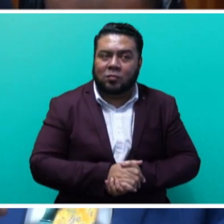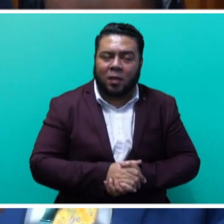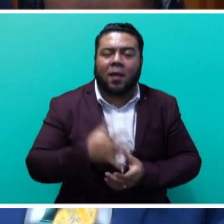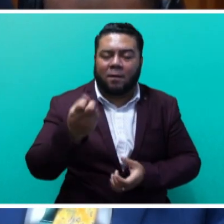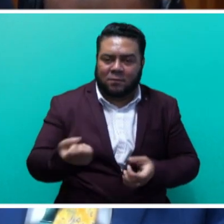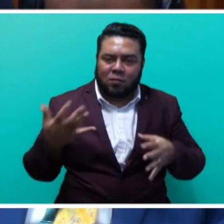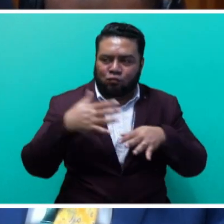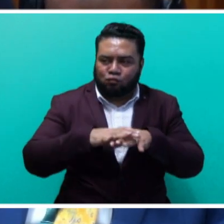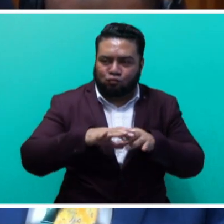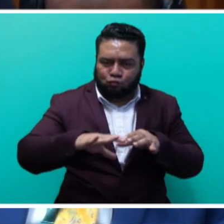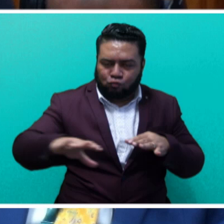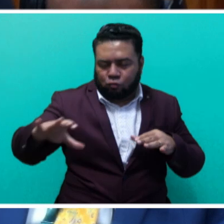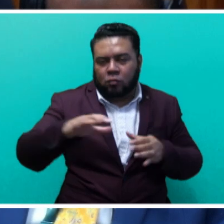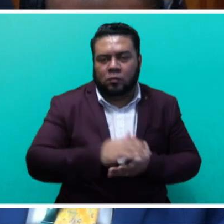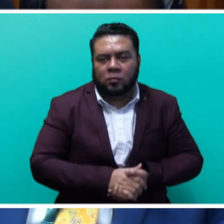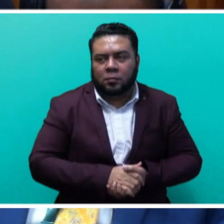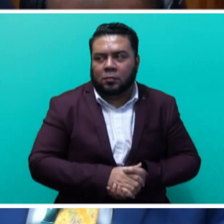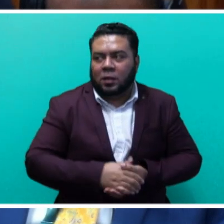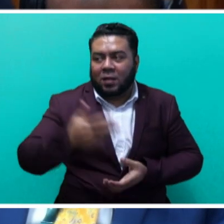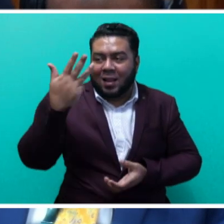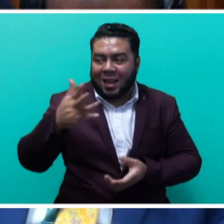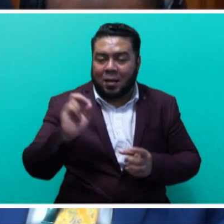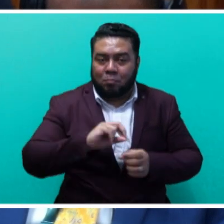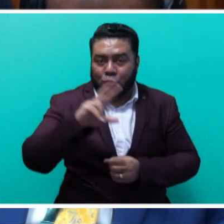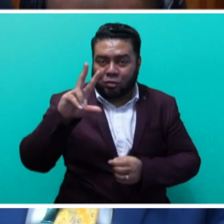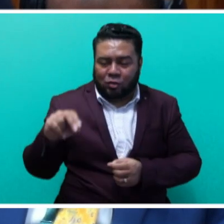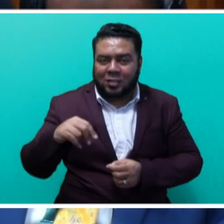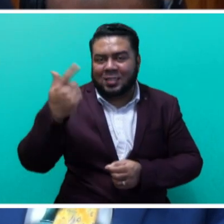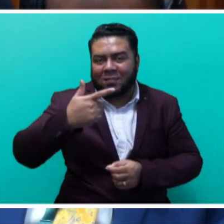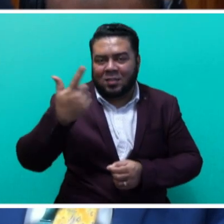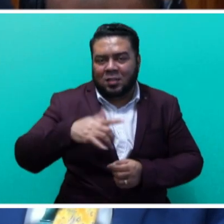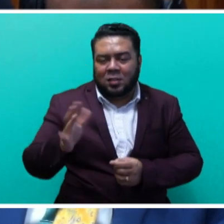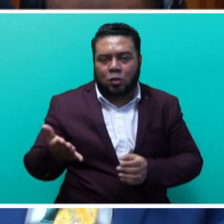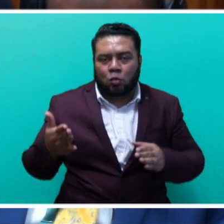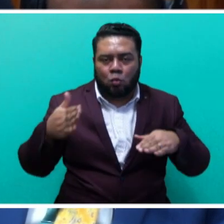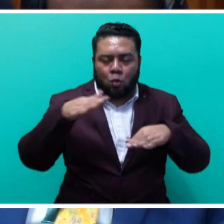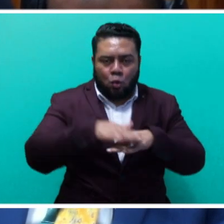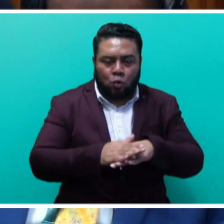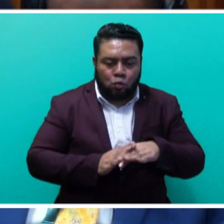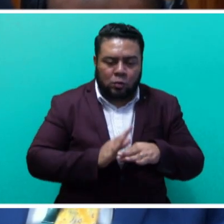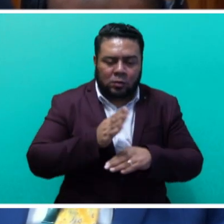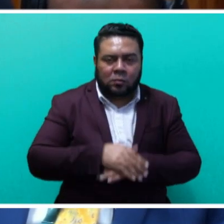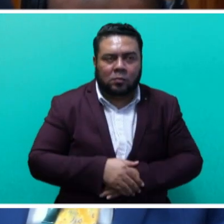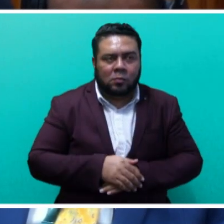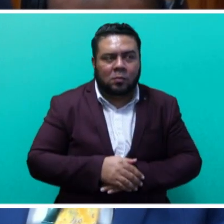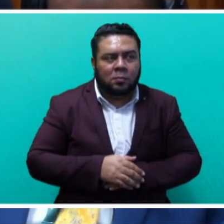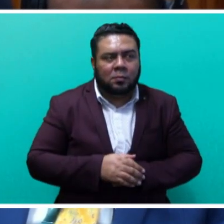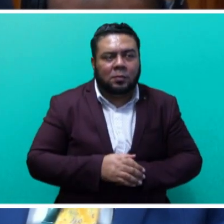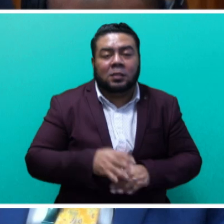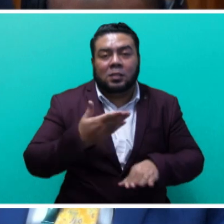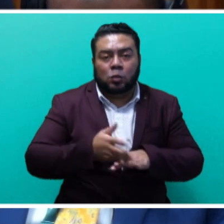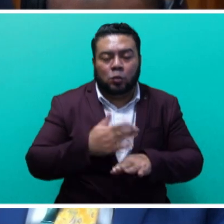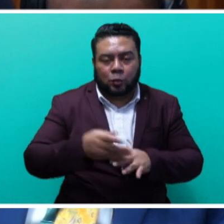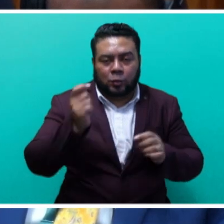been sealed. Sir, there are 9 bridges and 17 crossings along the Valley Road. It includes the newly constructed